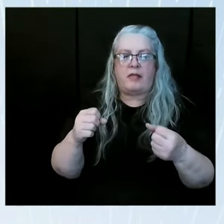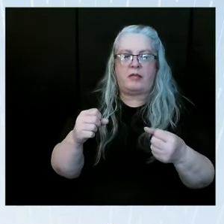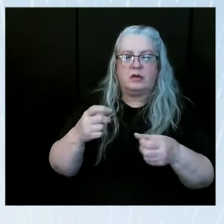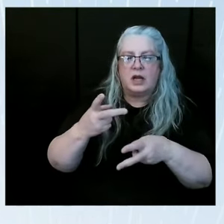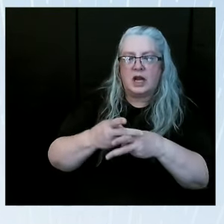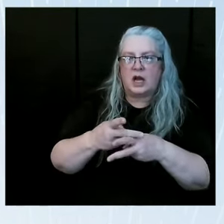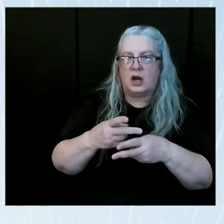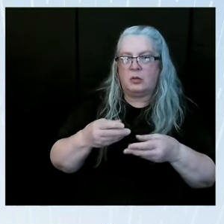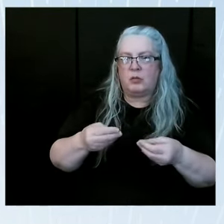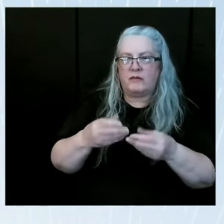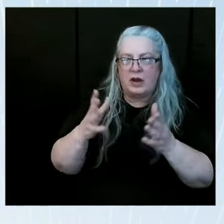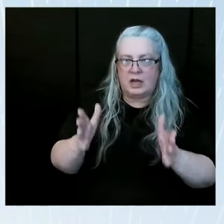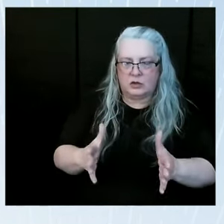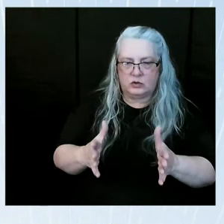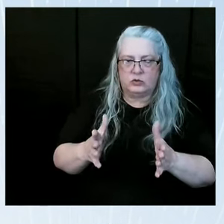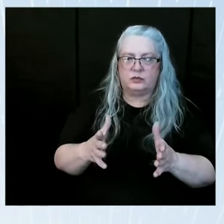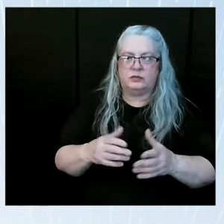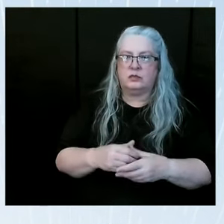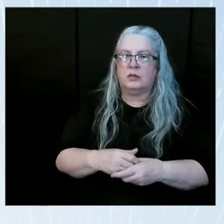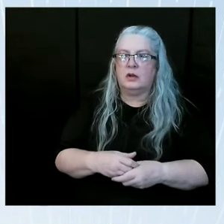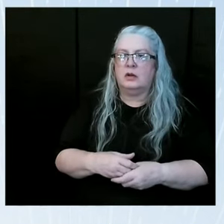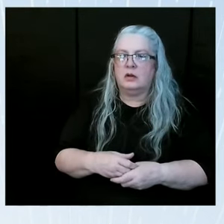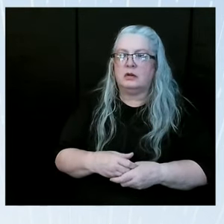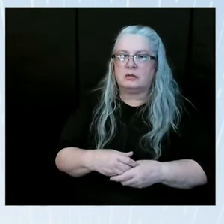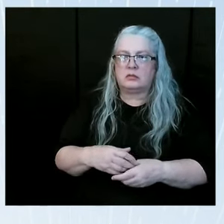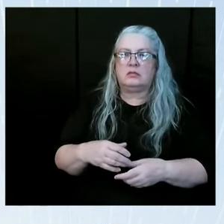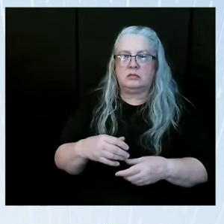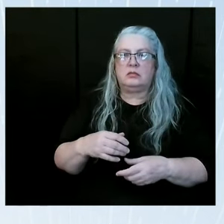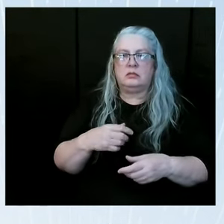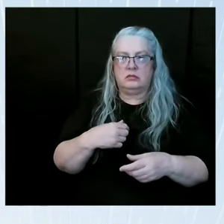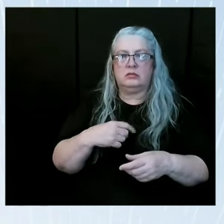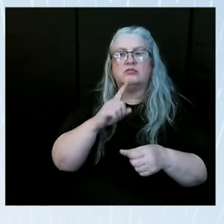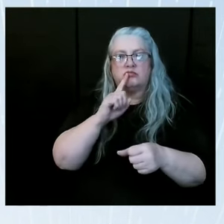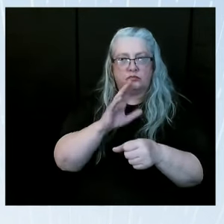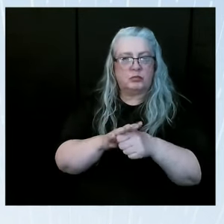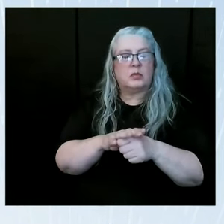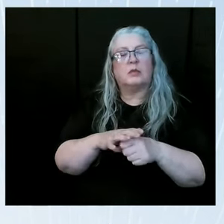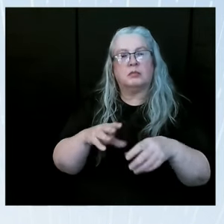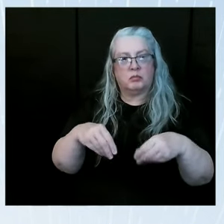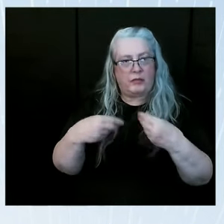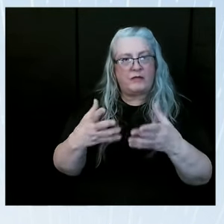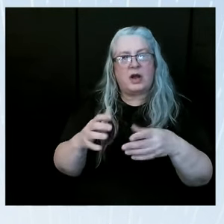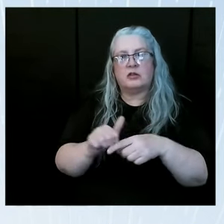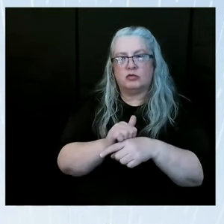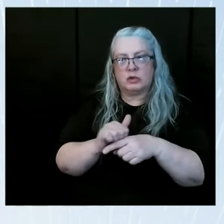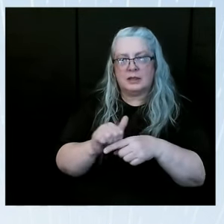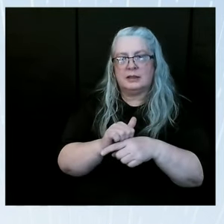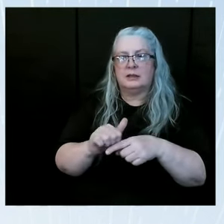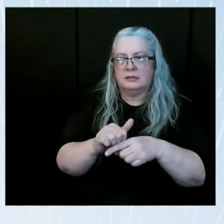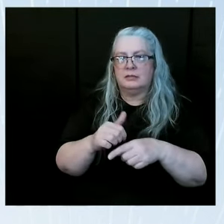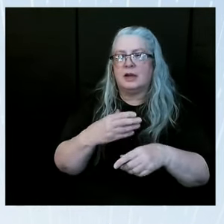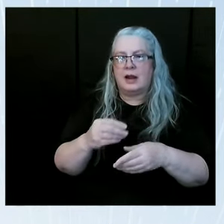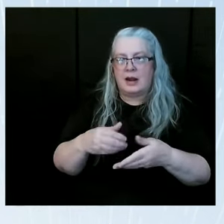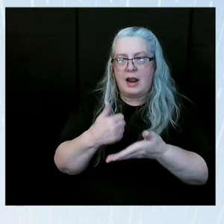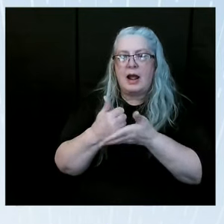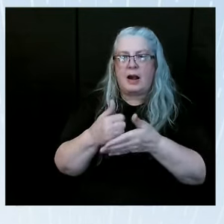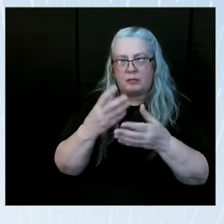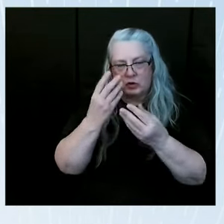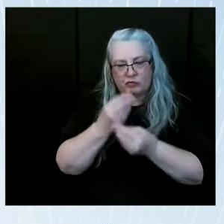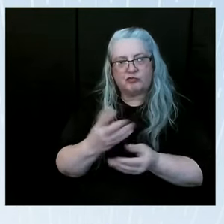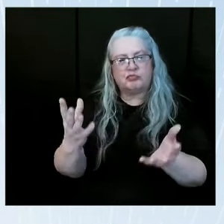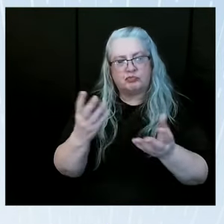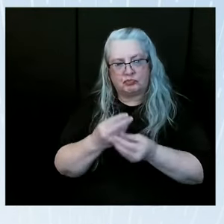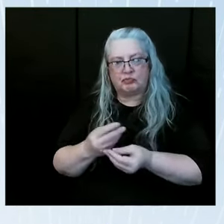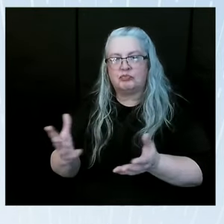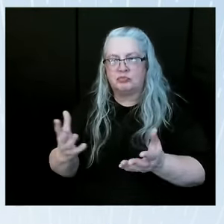health supply chains, which as a result of COVID, I think became very obvious. Sometimes it's disguised, but it is out there that people are